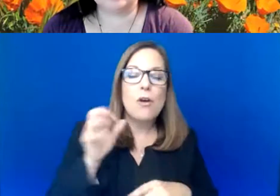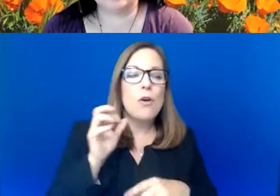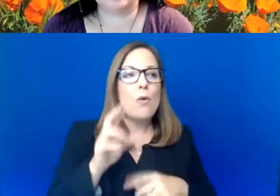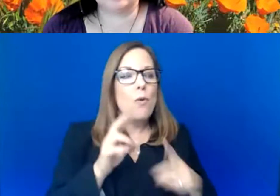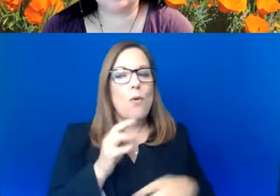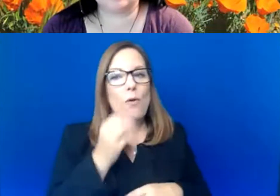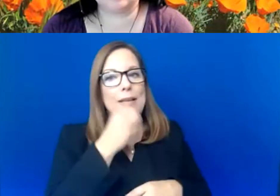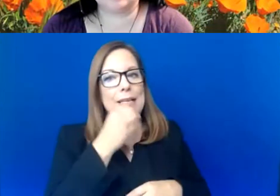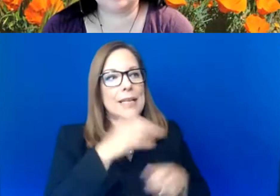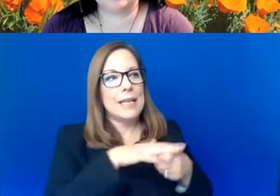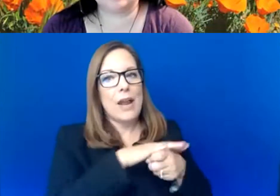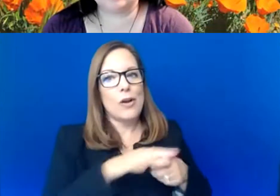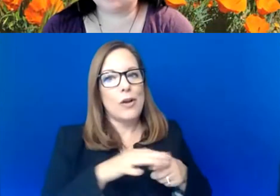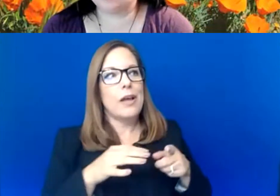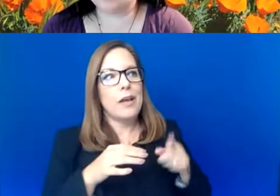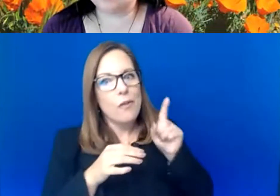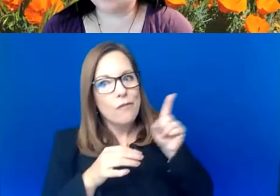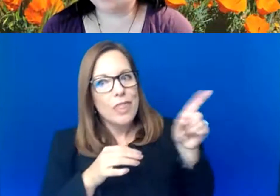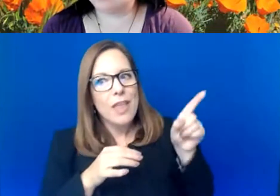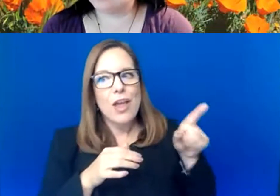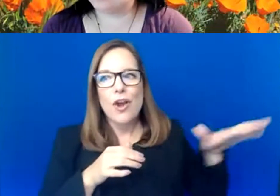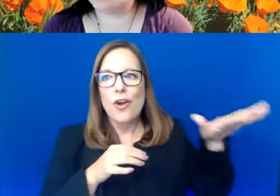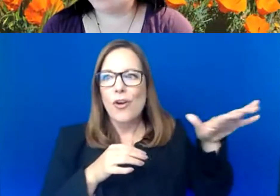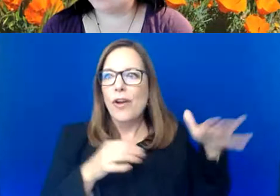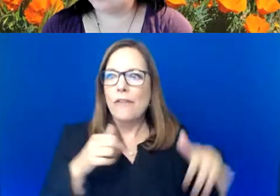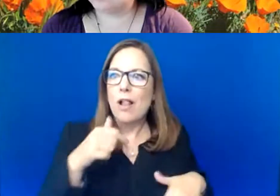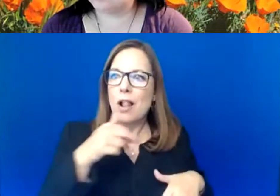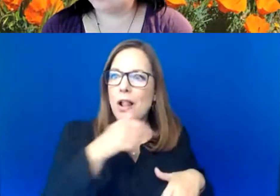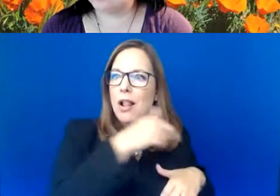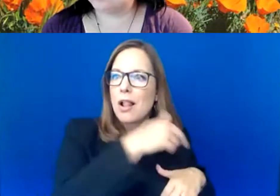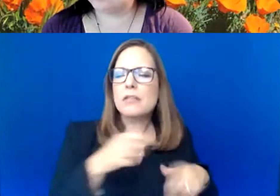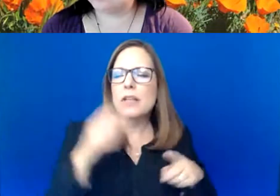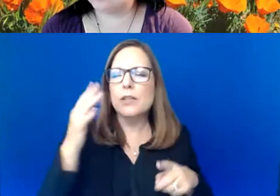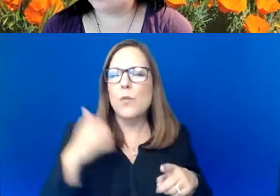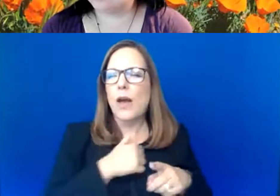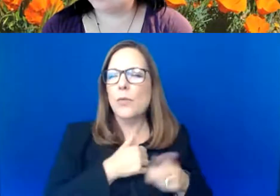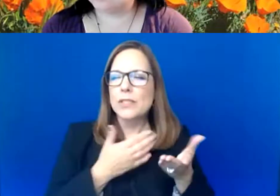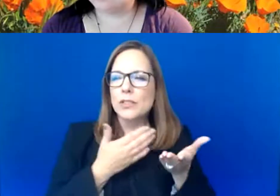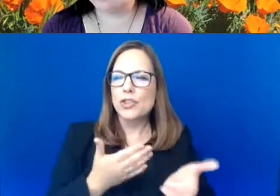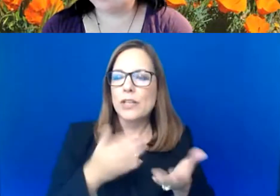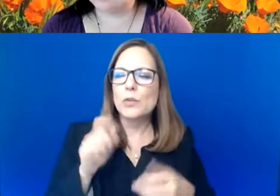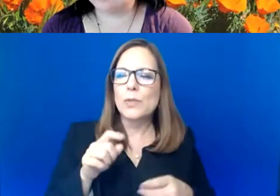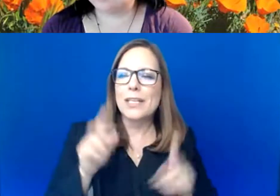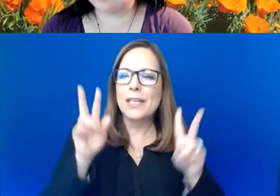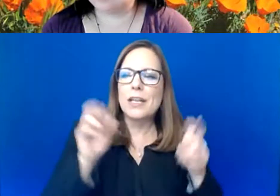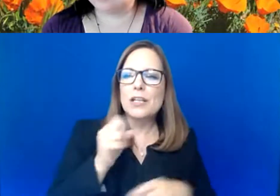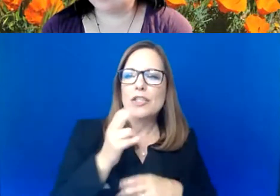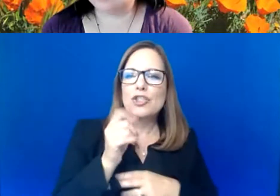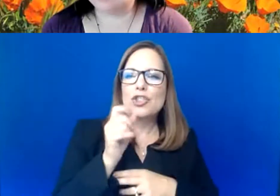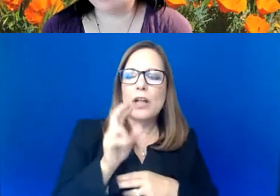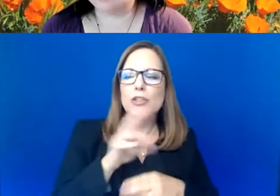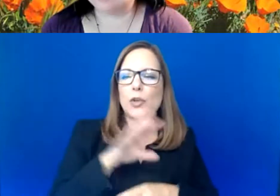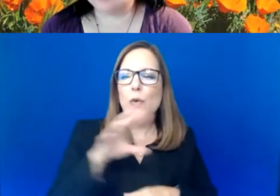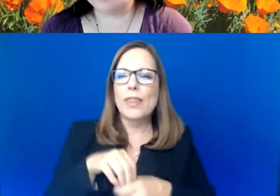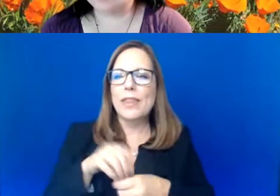away, and so that's partly why we were suggesting that you need that shelter within a shelter concept, where you